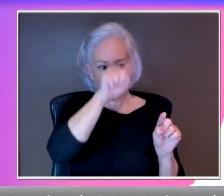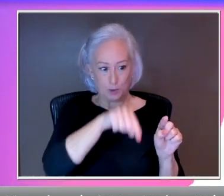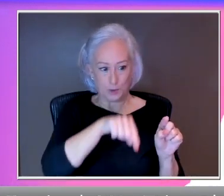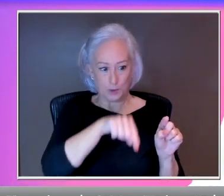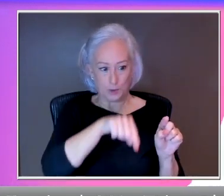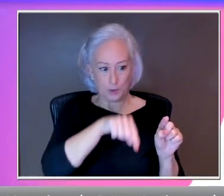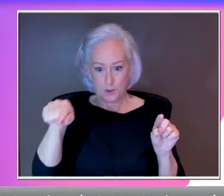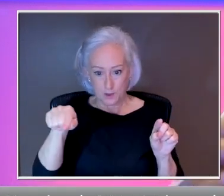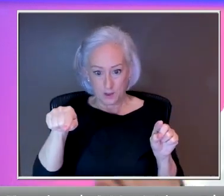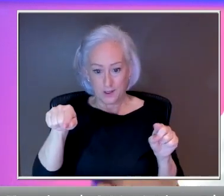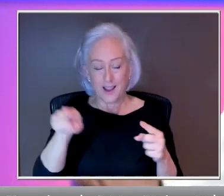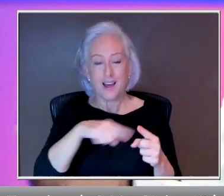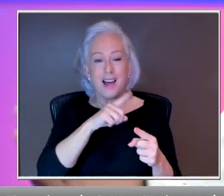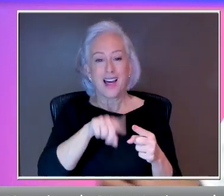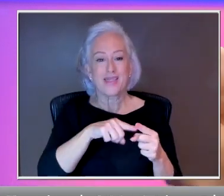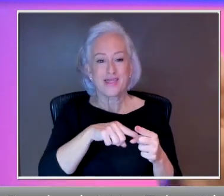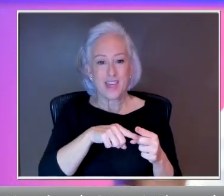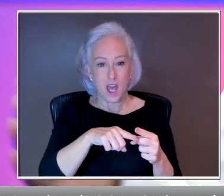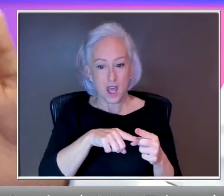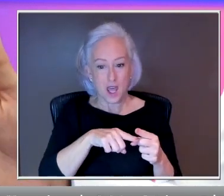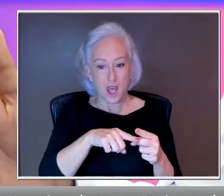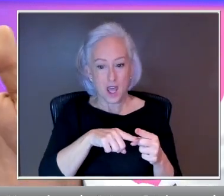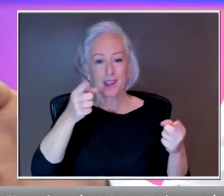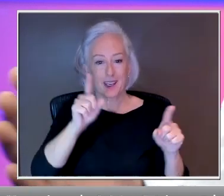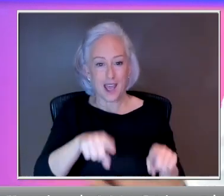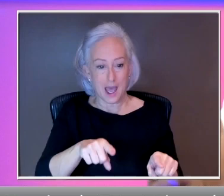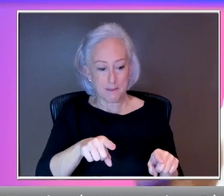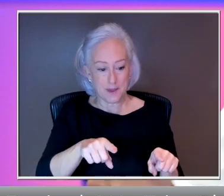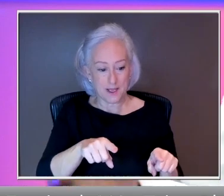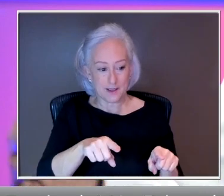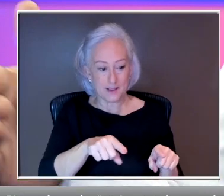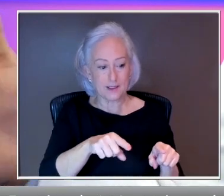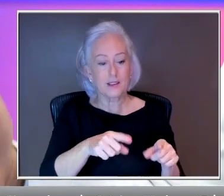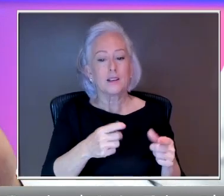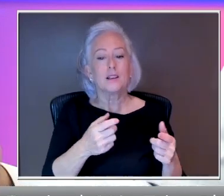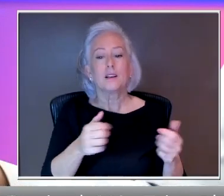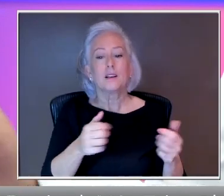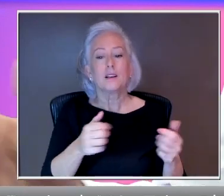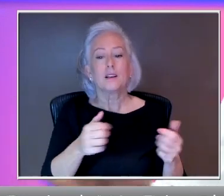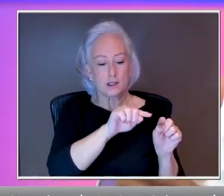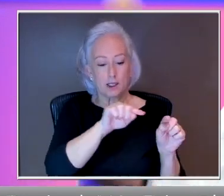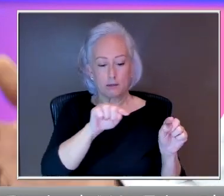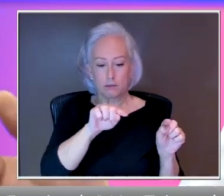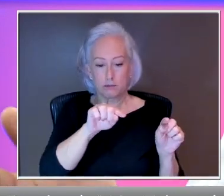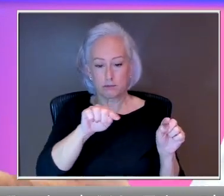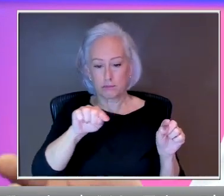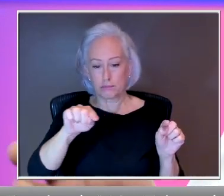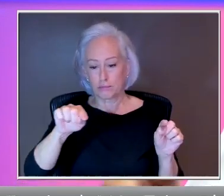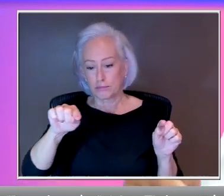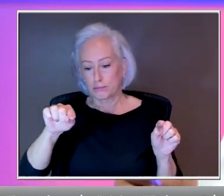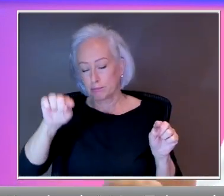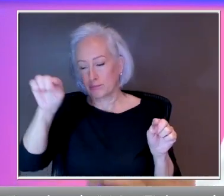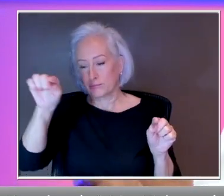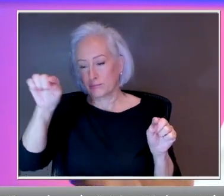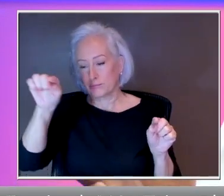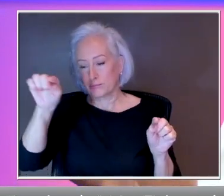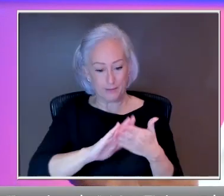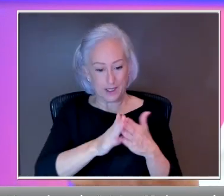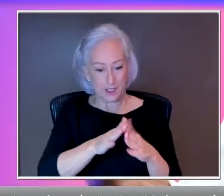they may actually push that long QT out. And if it does become longer, that can cause you to